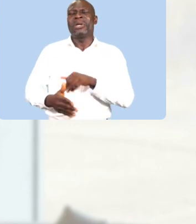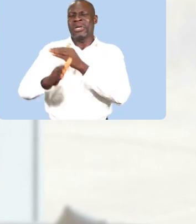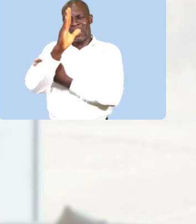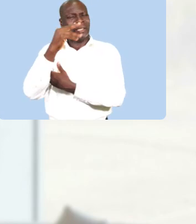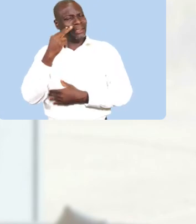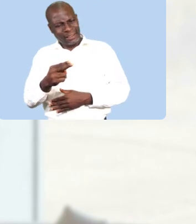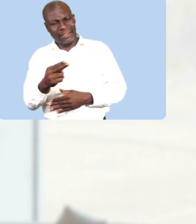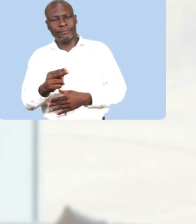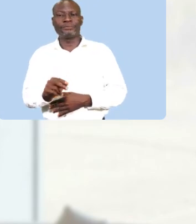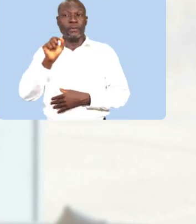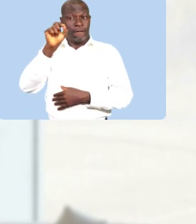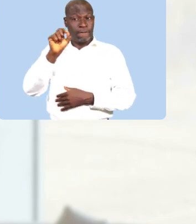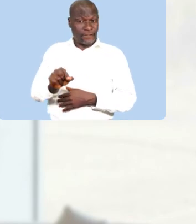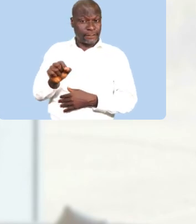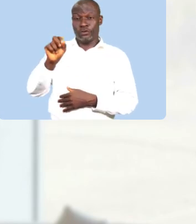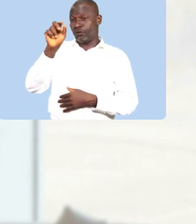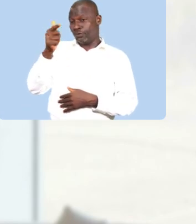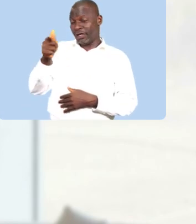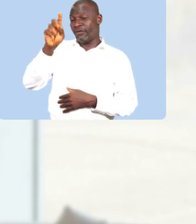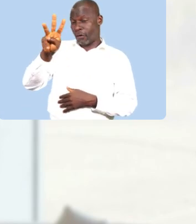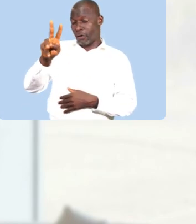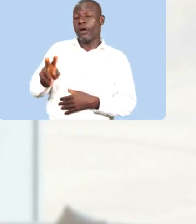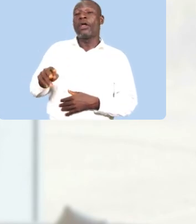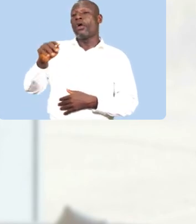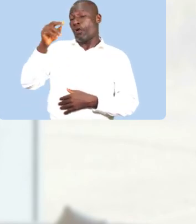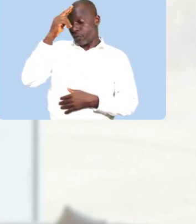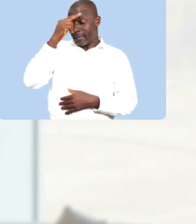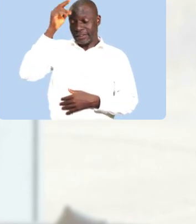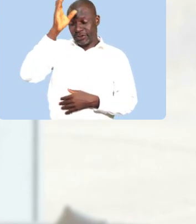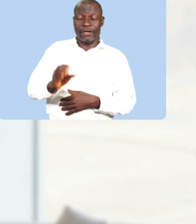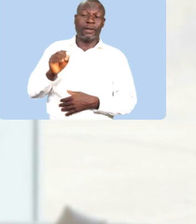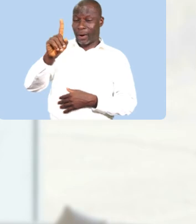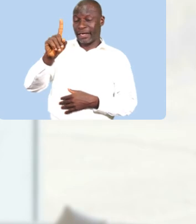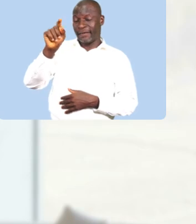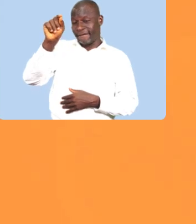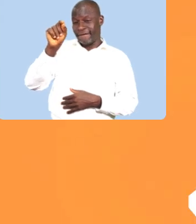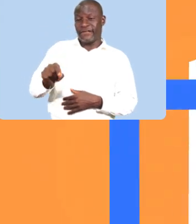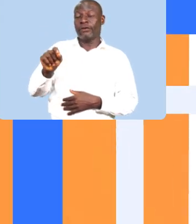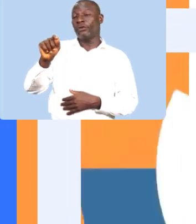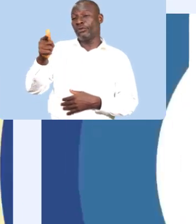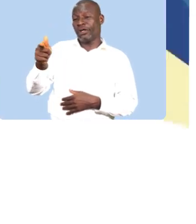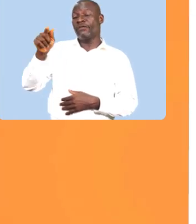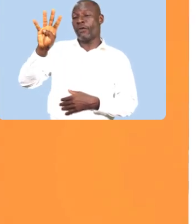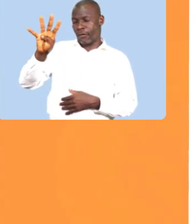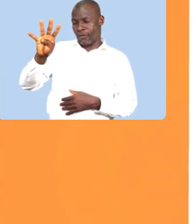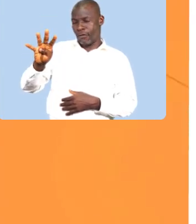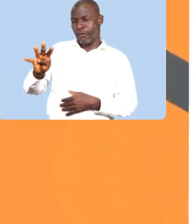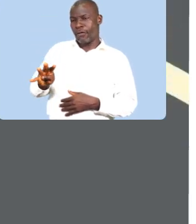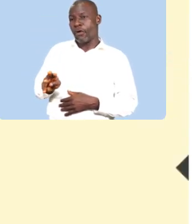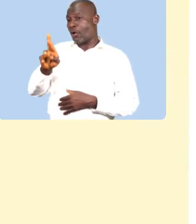Verse 24. Romans chapter 1. Or say it is a case